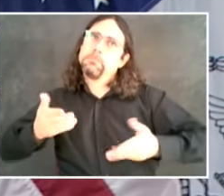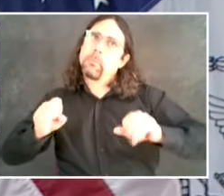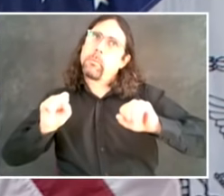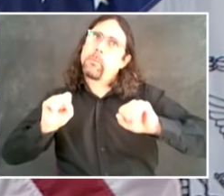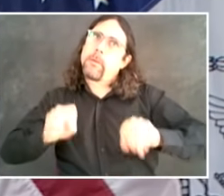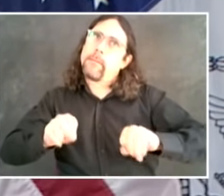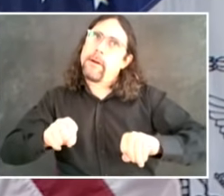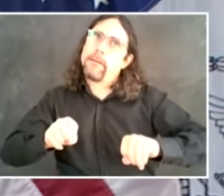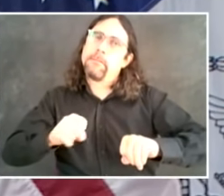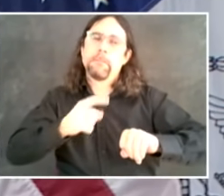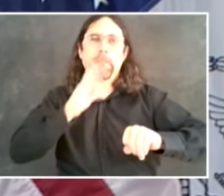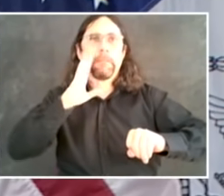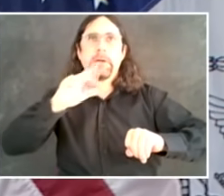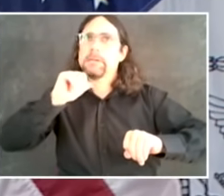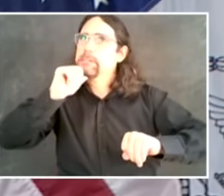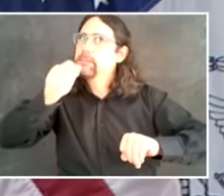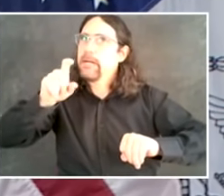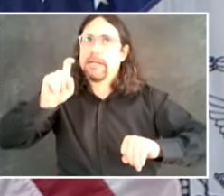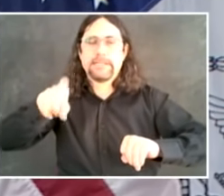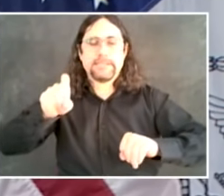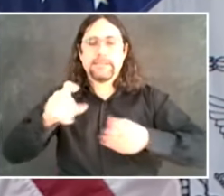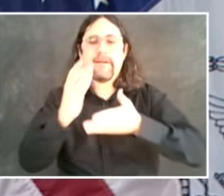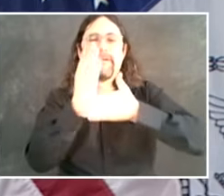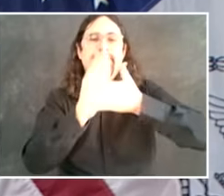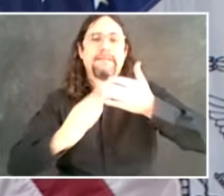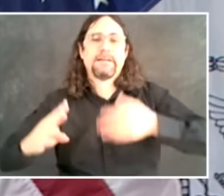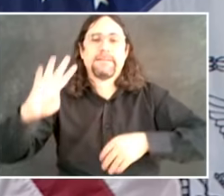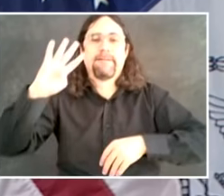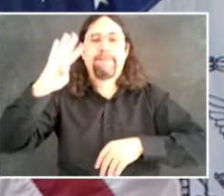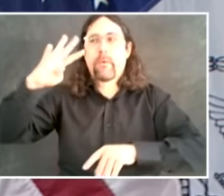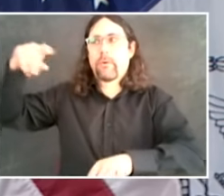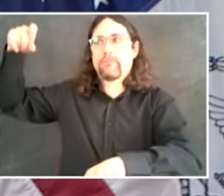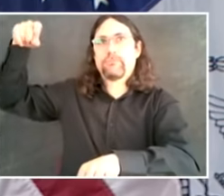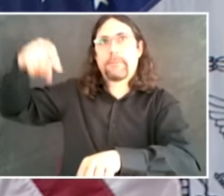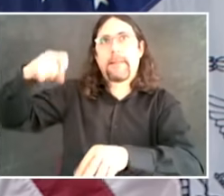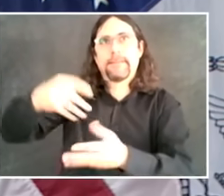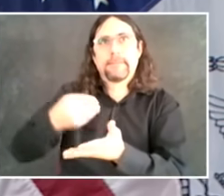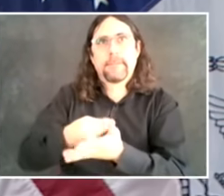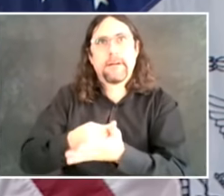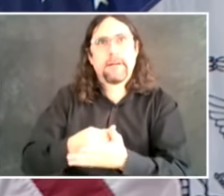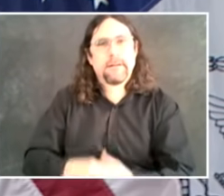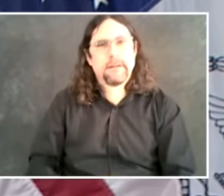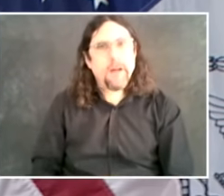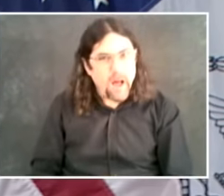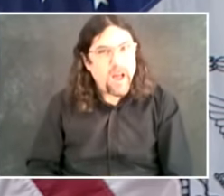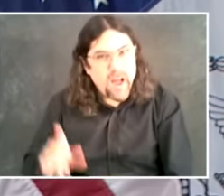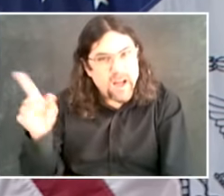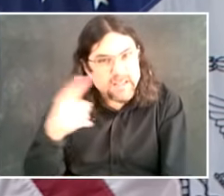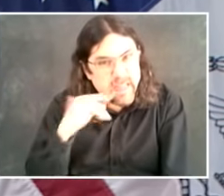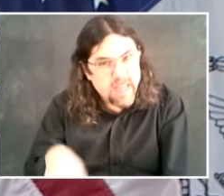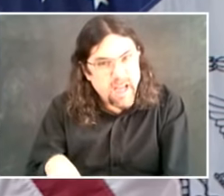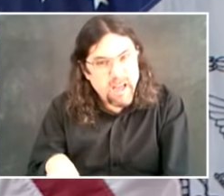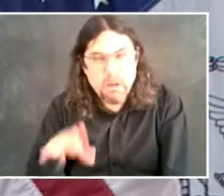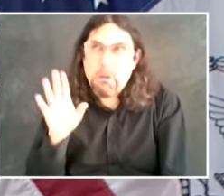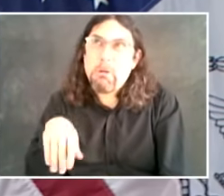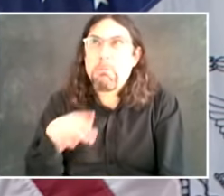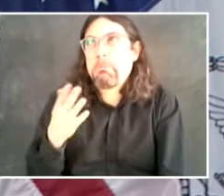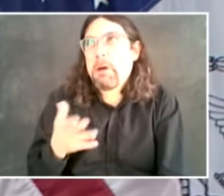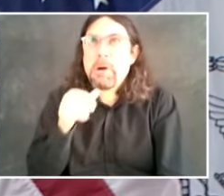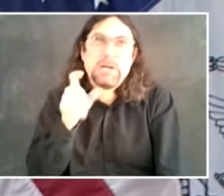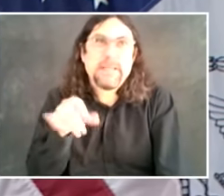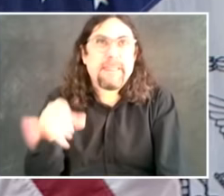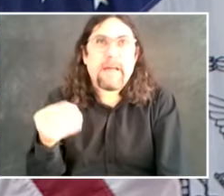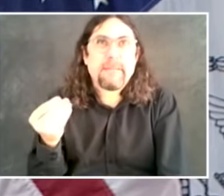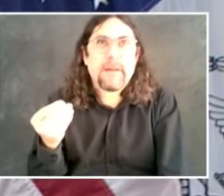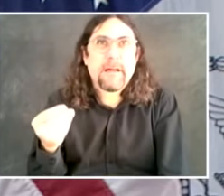phase 4 stimulus. Listen to those words. There's a chance we won't need it. Well, let me tell you something,